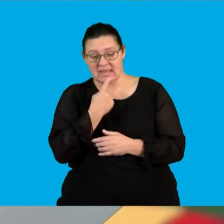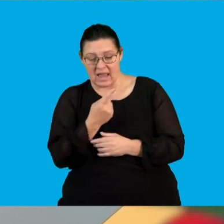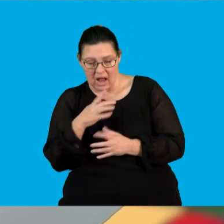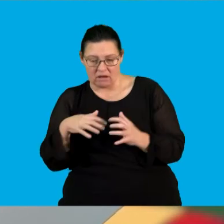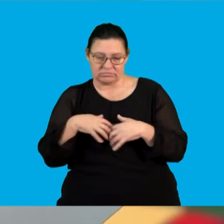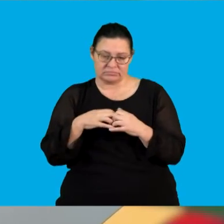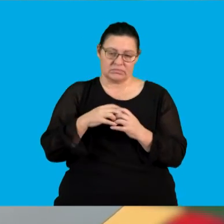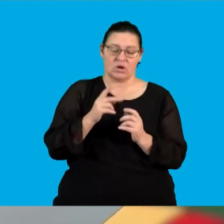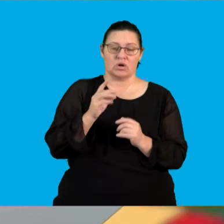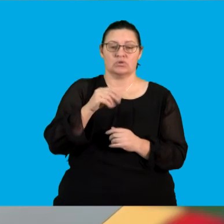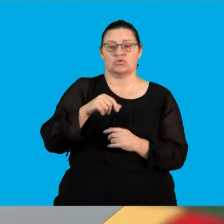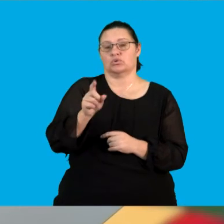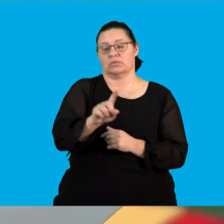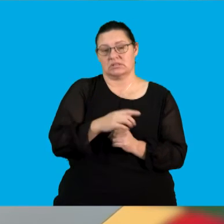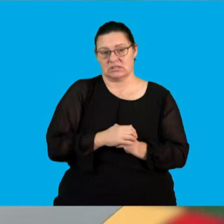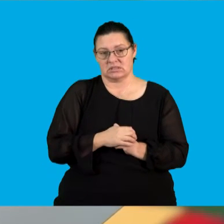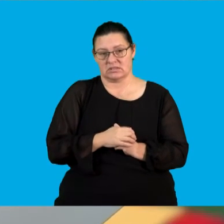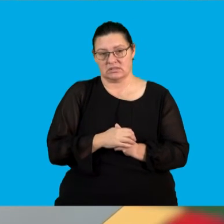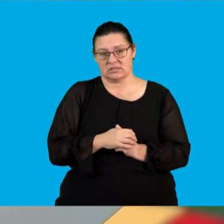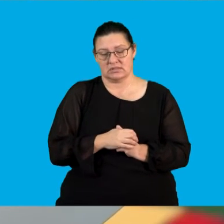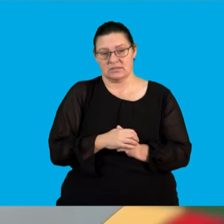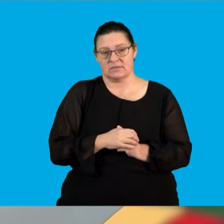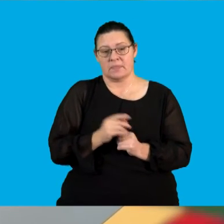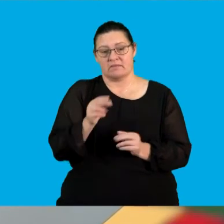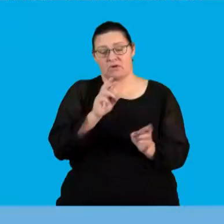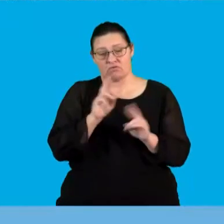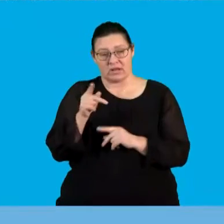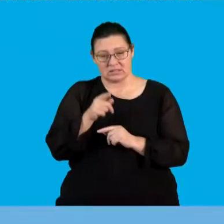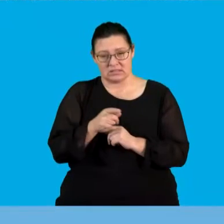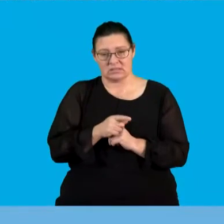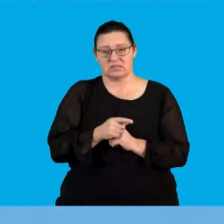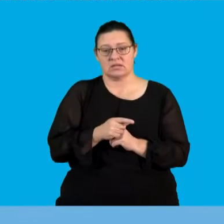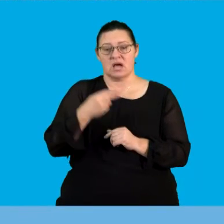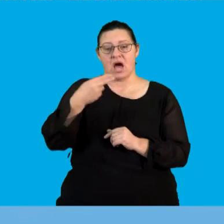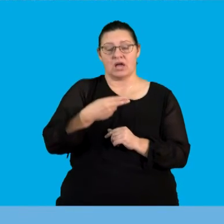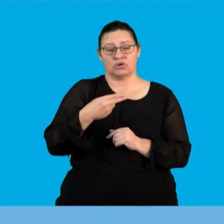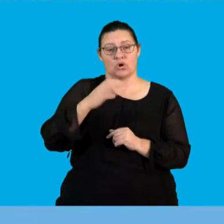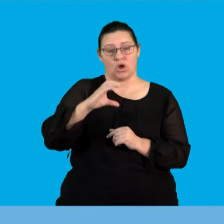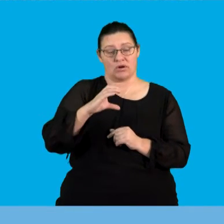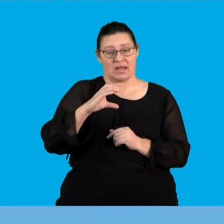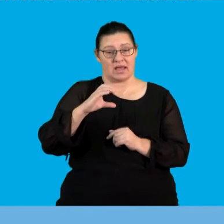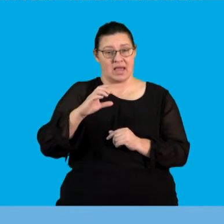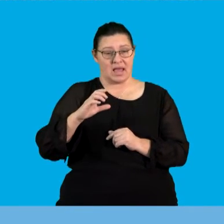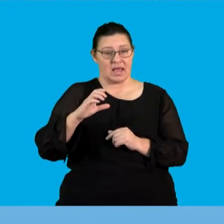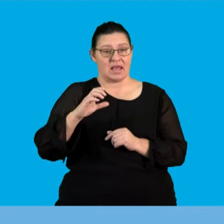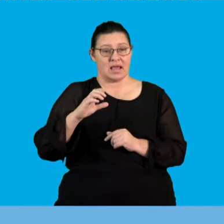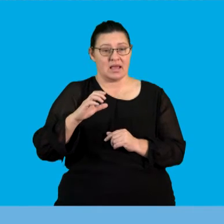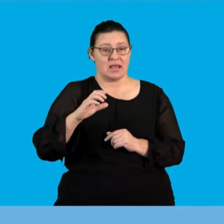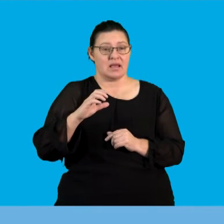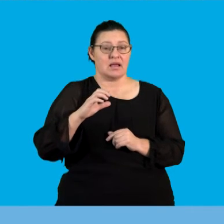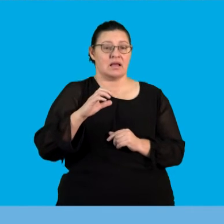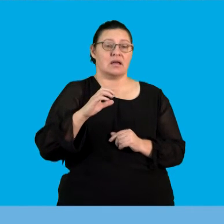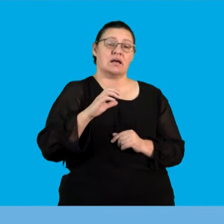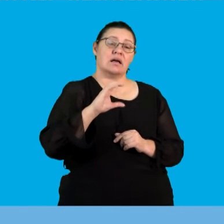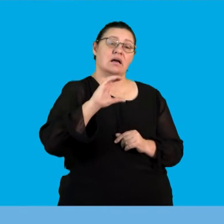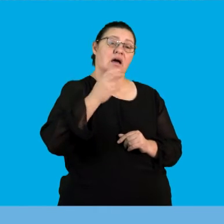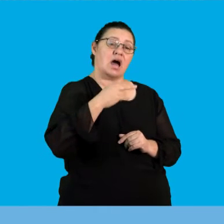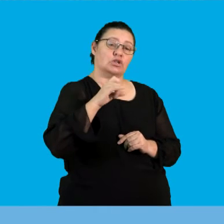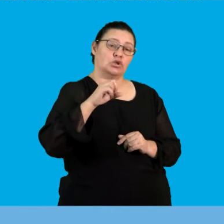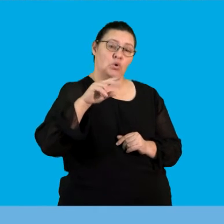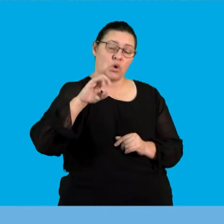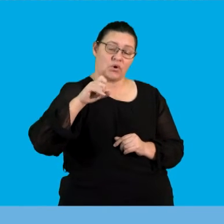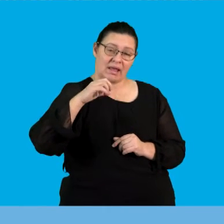going to be formed. What do I mean by that? If we look at this reaction between a hydrochloric acid and the carbonate being the potassium carbonate,